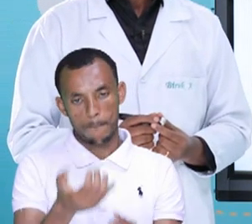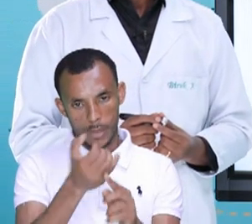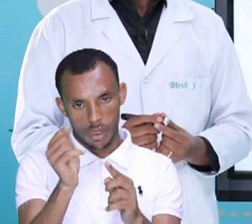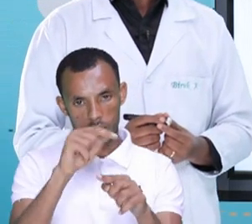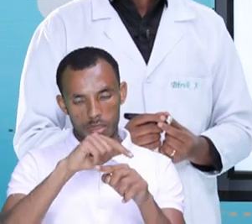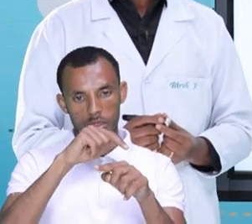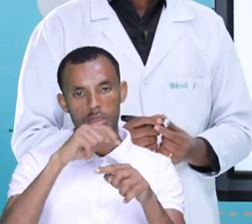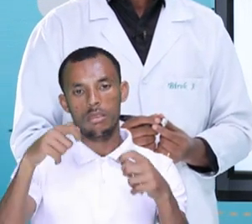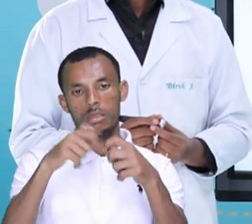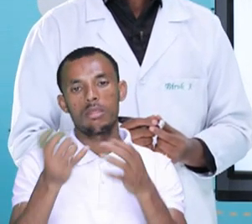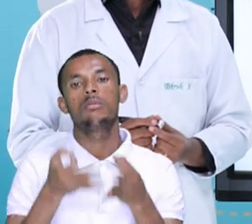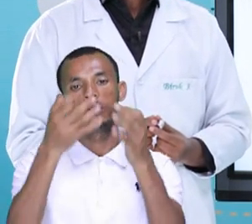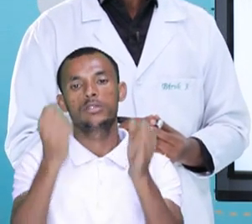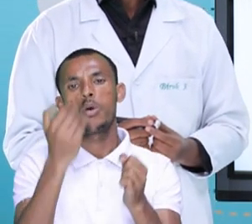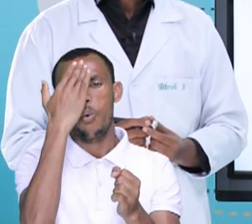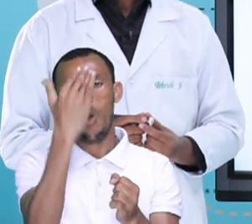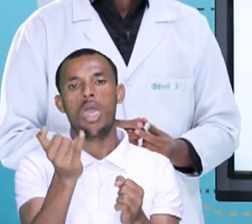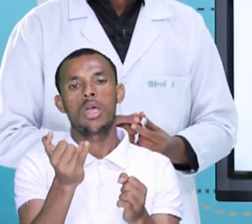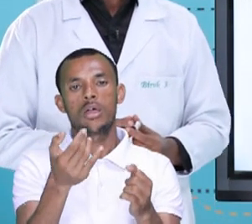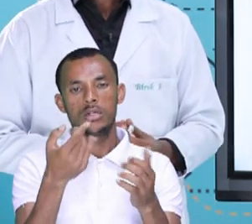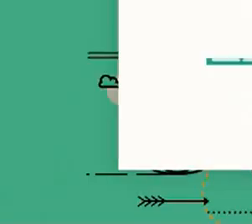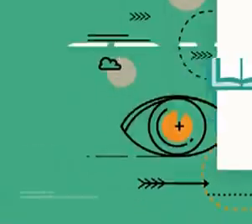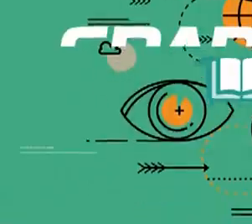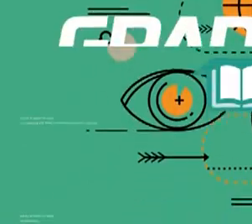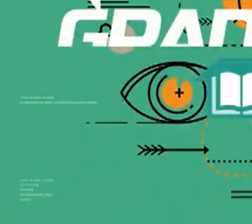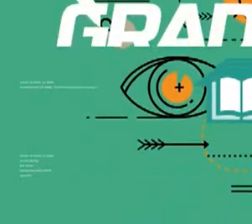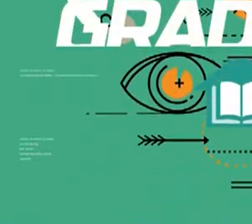conduct electricity? Please try this question.